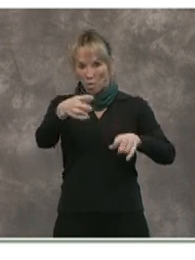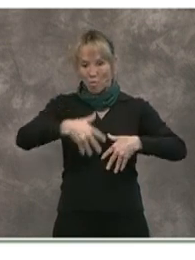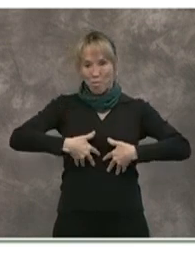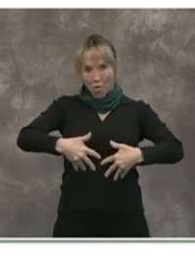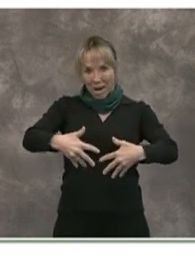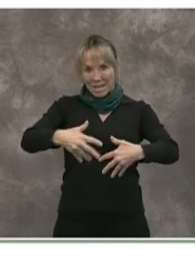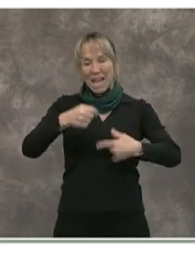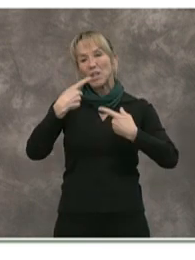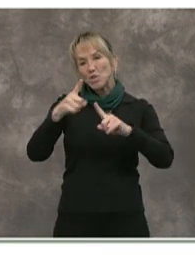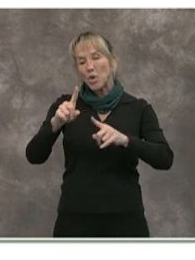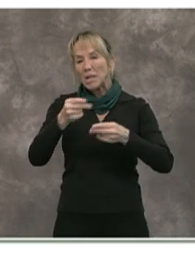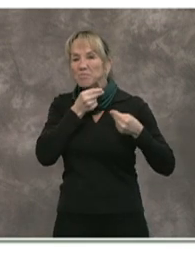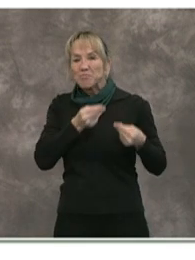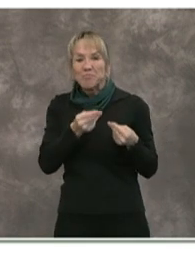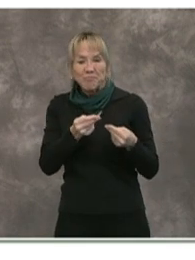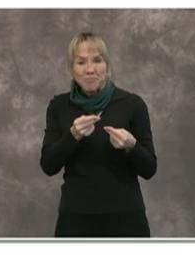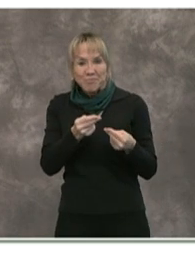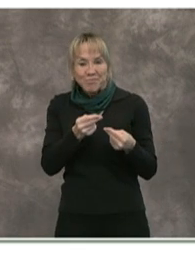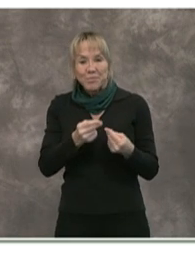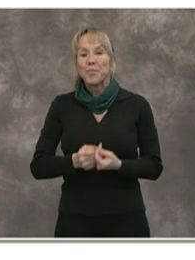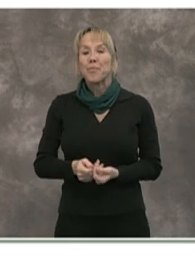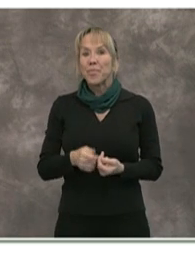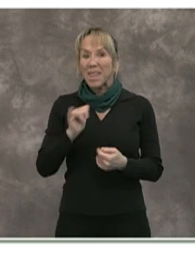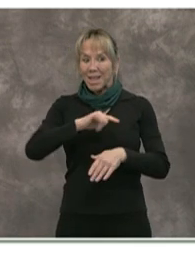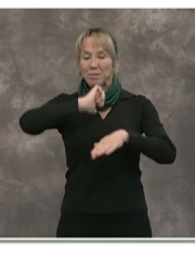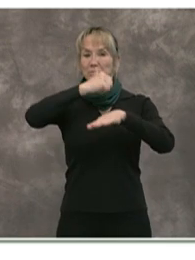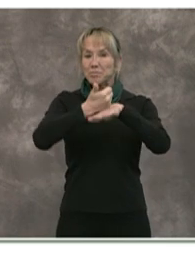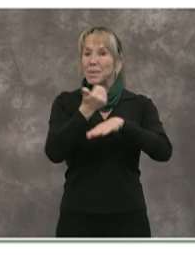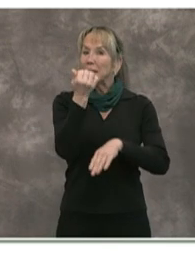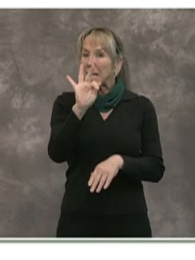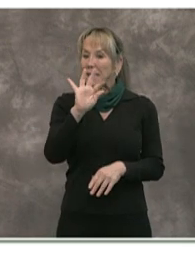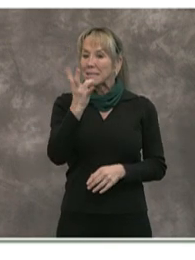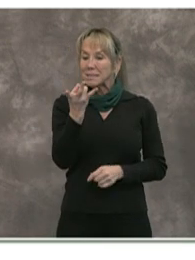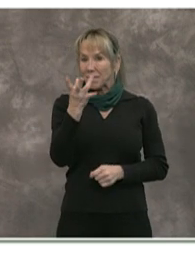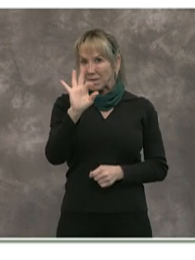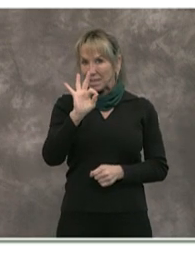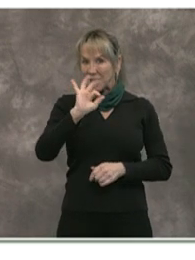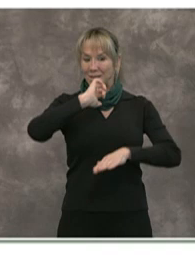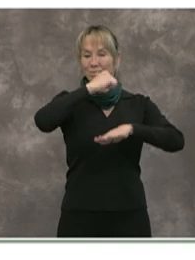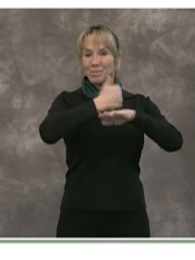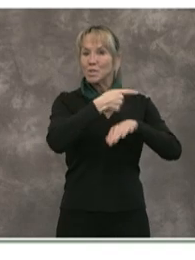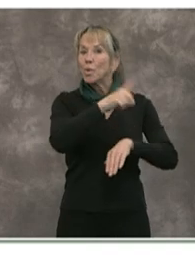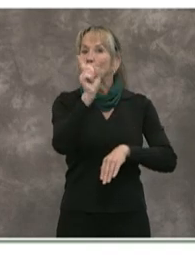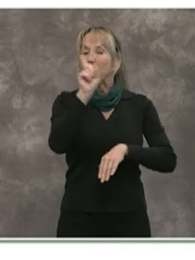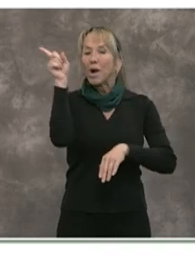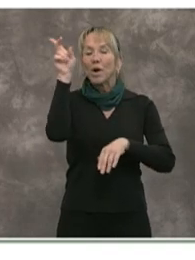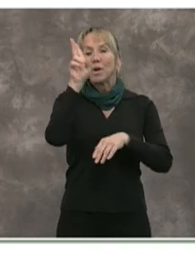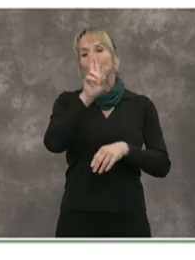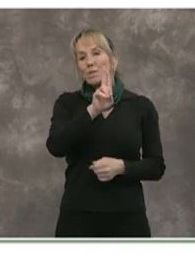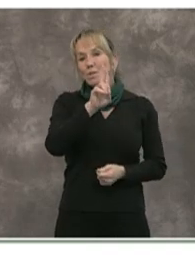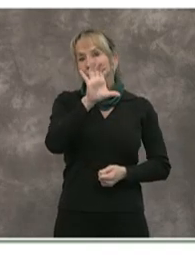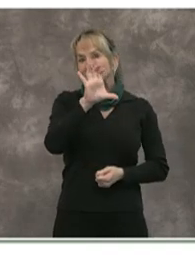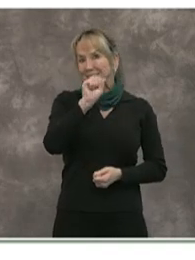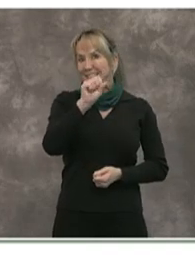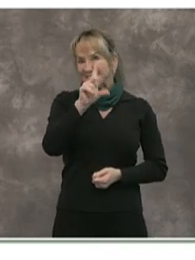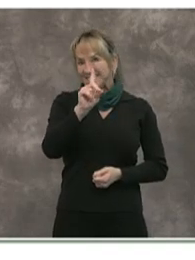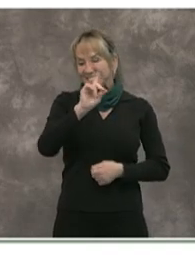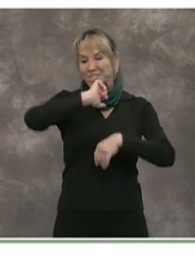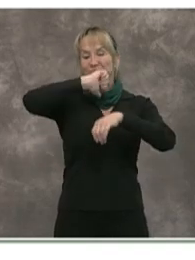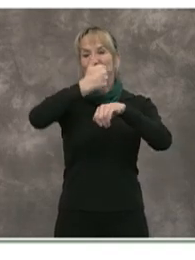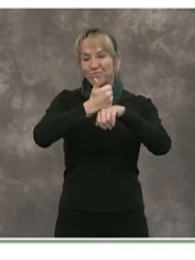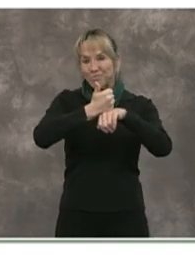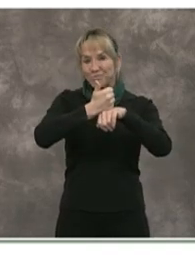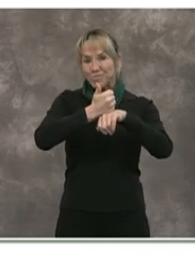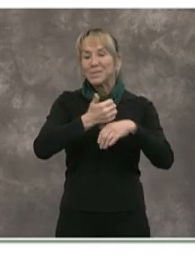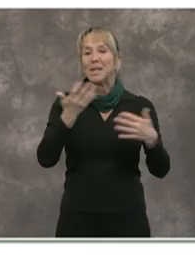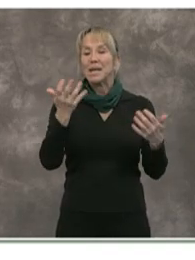and while breastfeeding. This service was established in 1979 at the University of California, San Diego, with the name